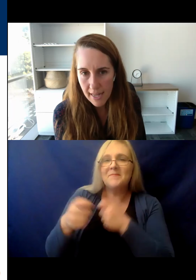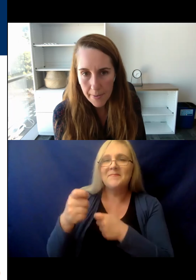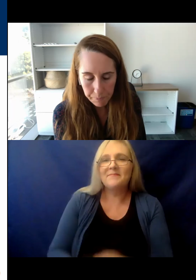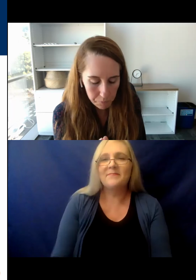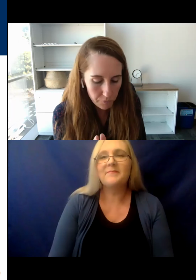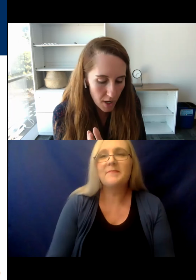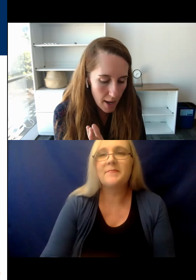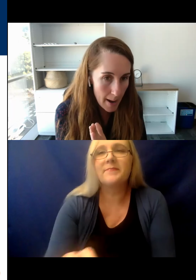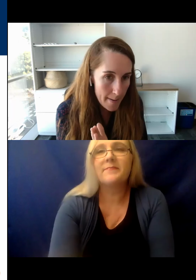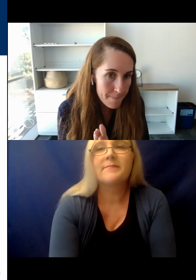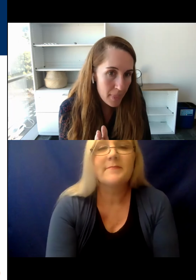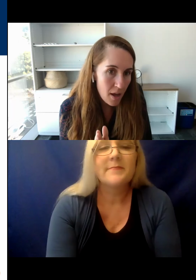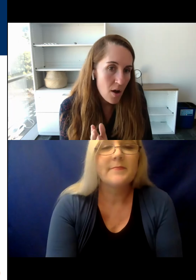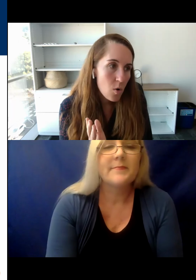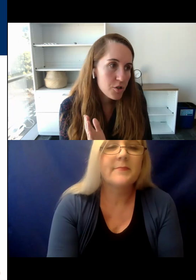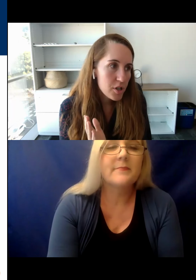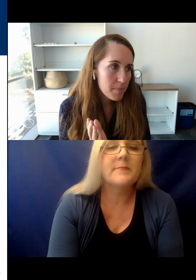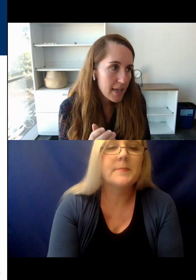is that